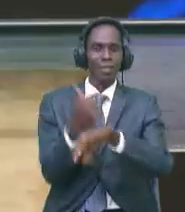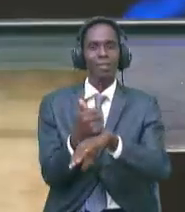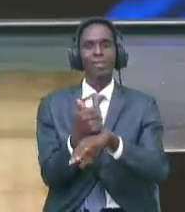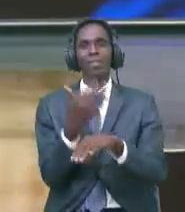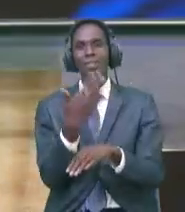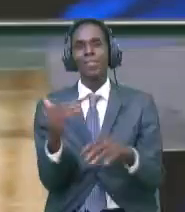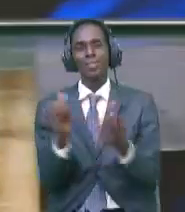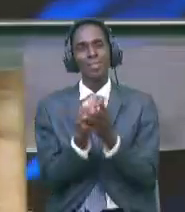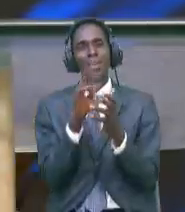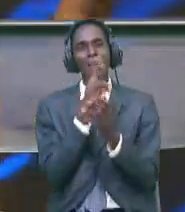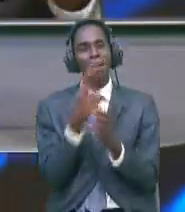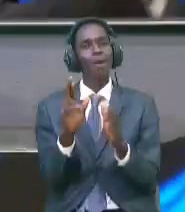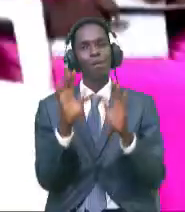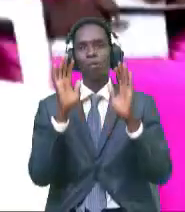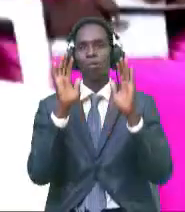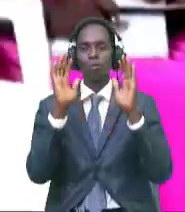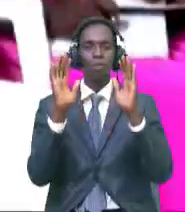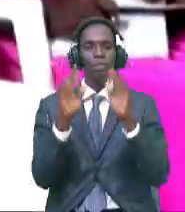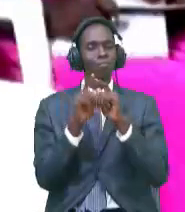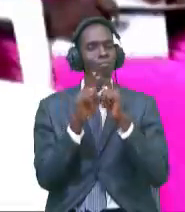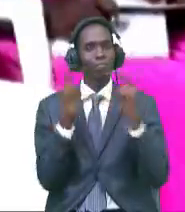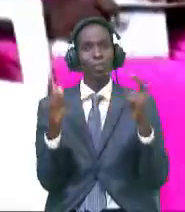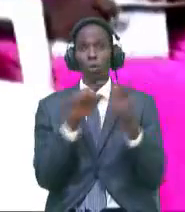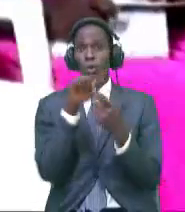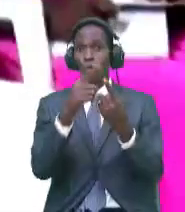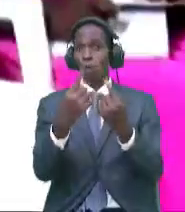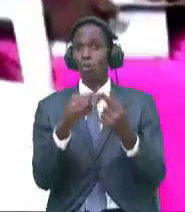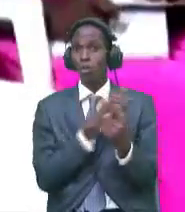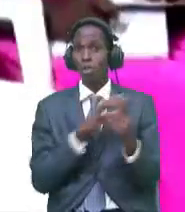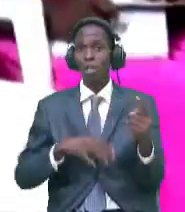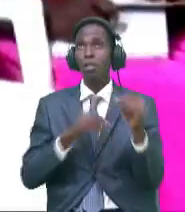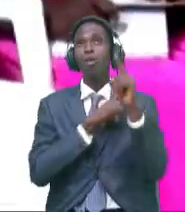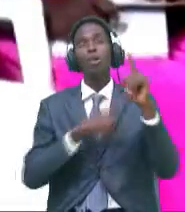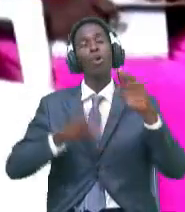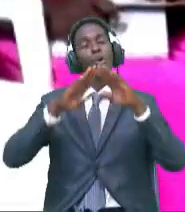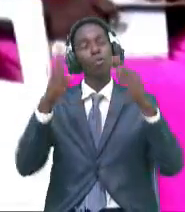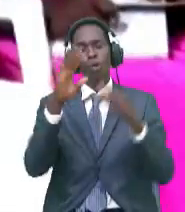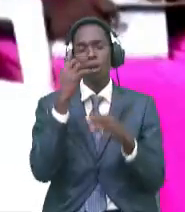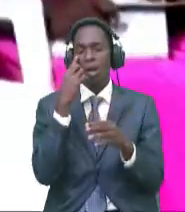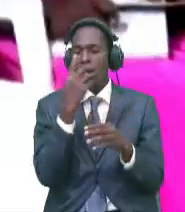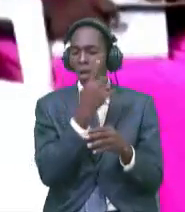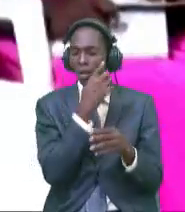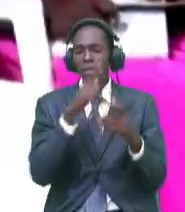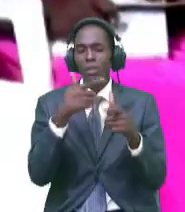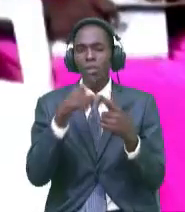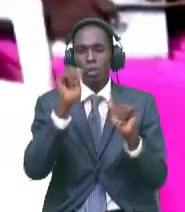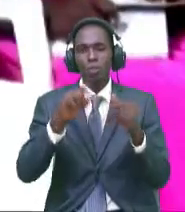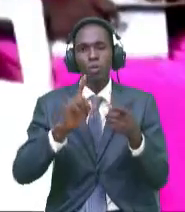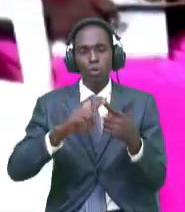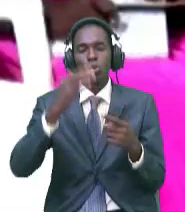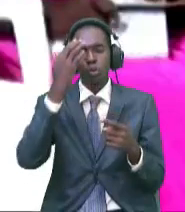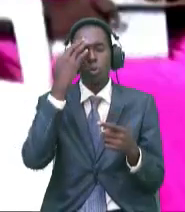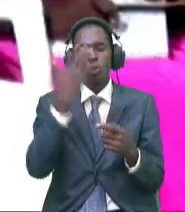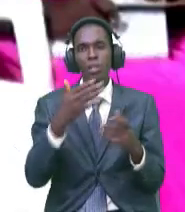you come to Christ, the Lord opens your eyes. You are now able to approve of the things that are